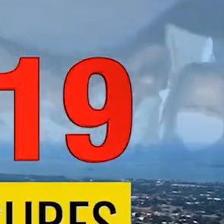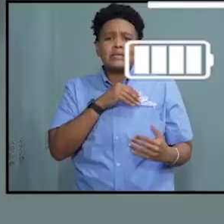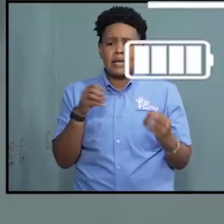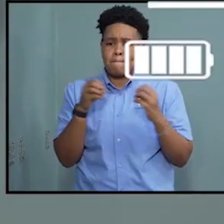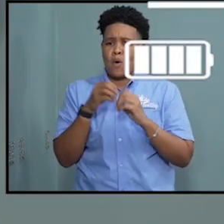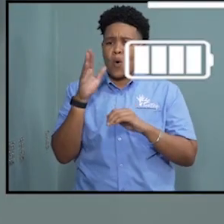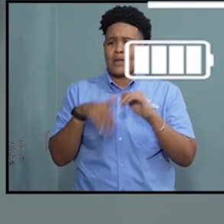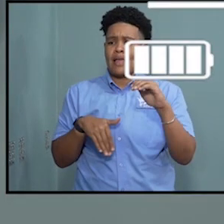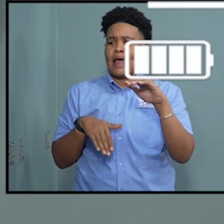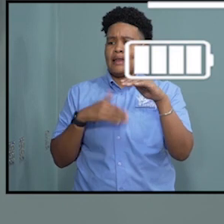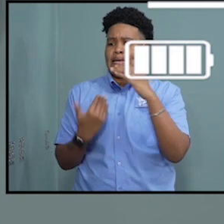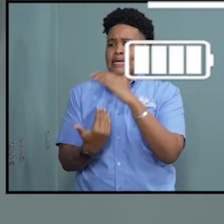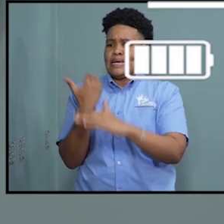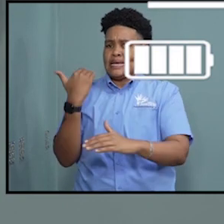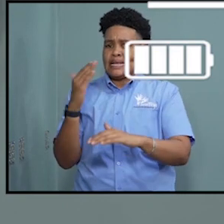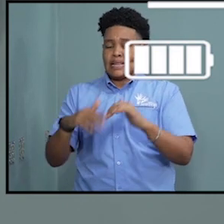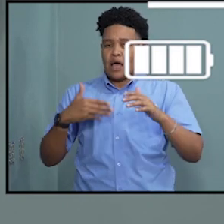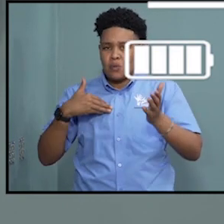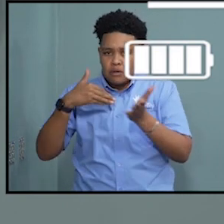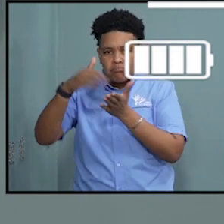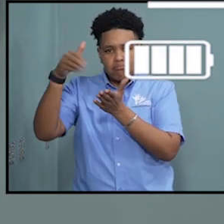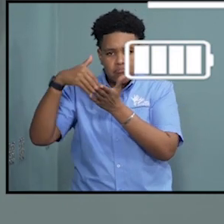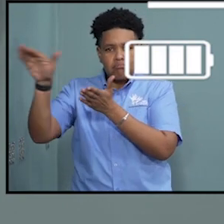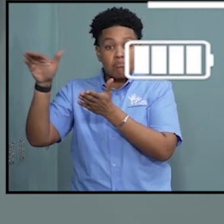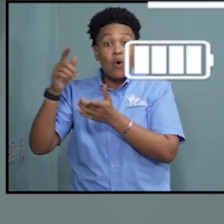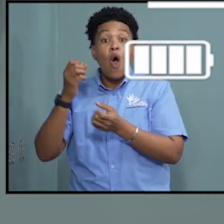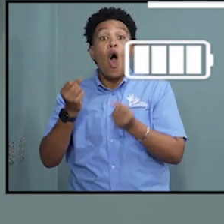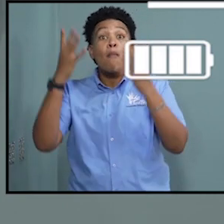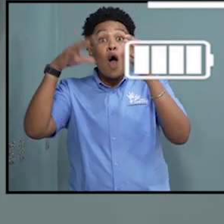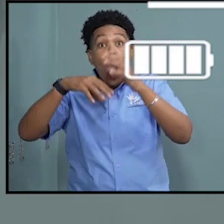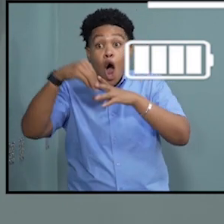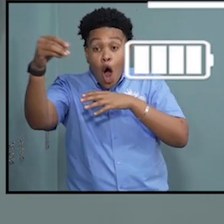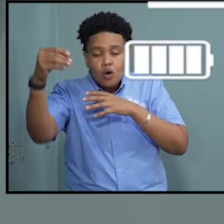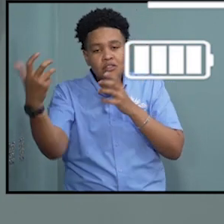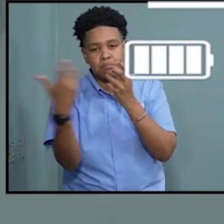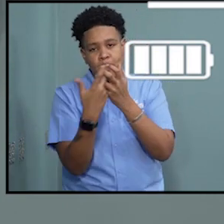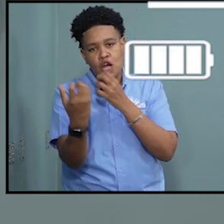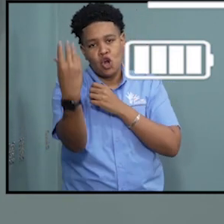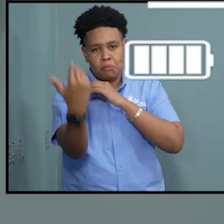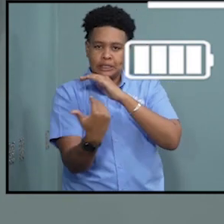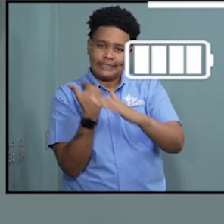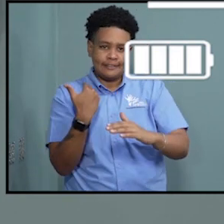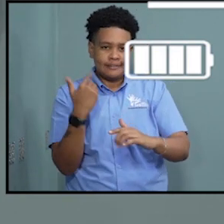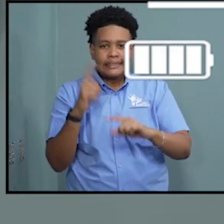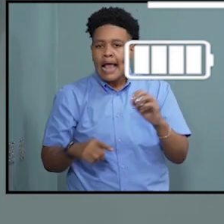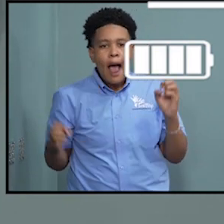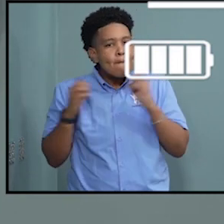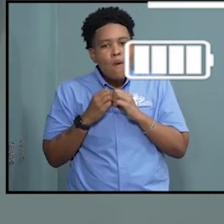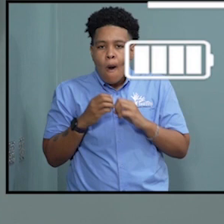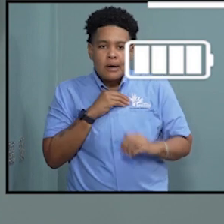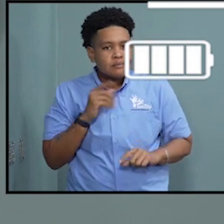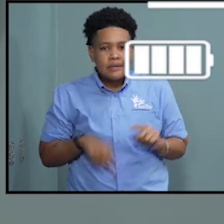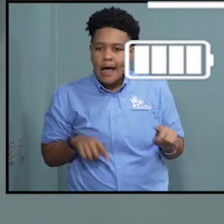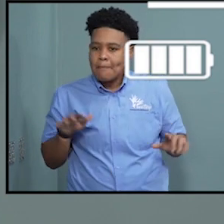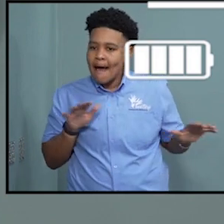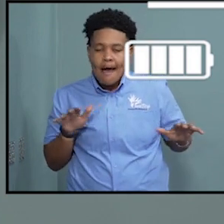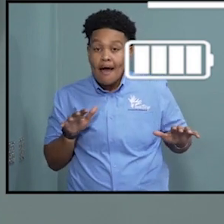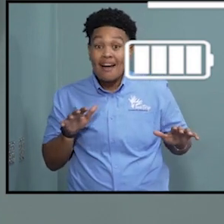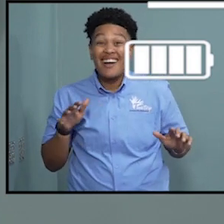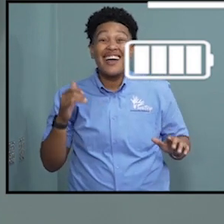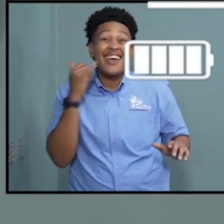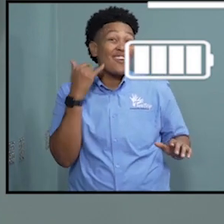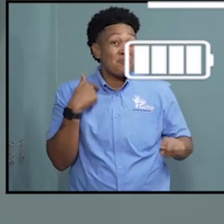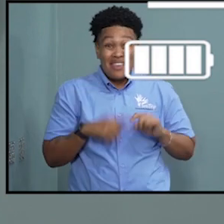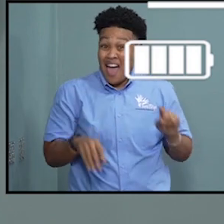We have to institute even stronger measures. It is clear that the